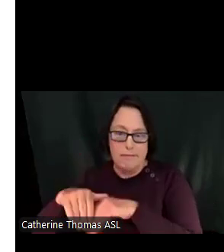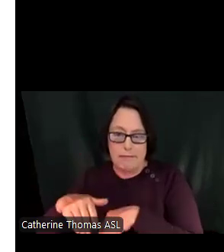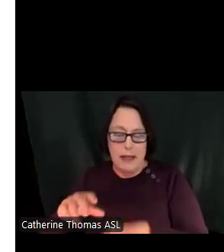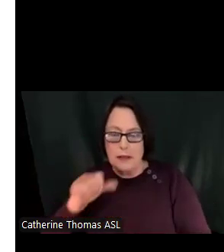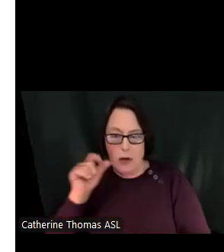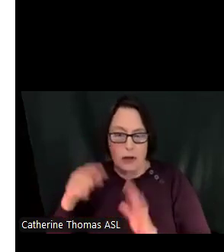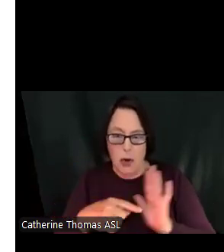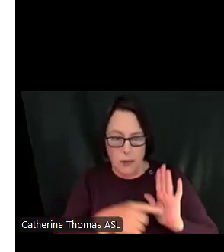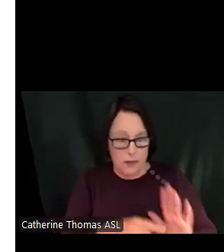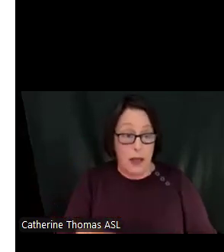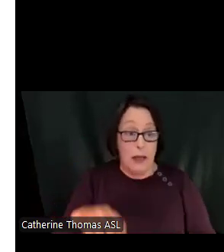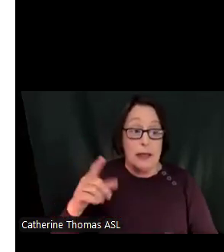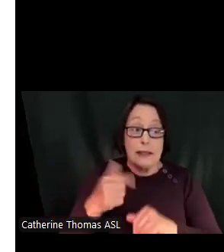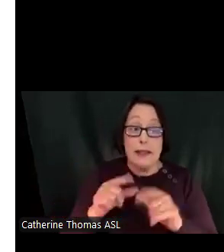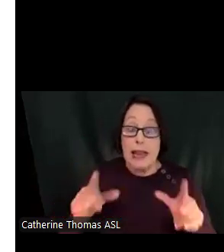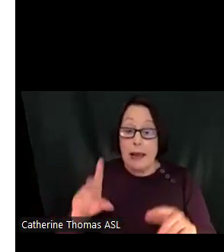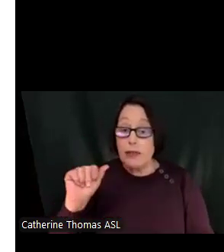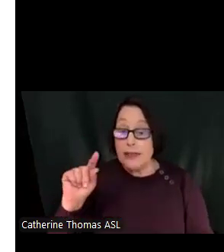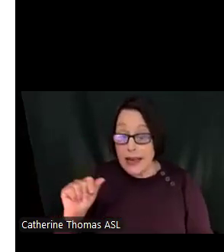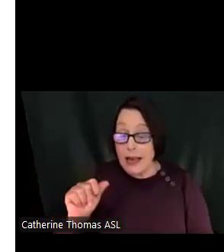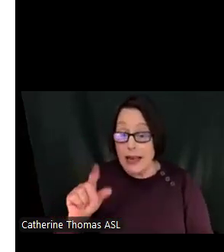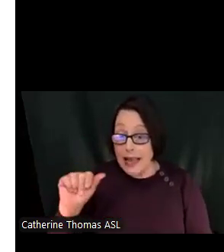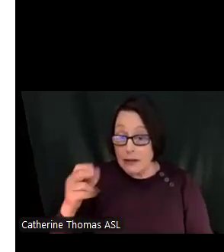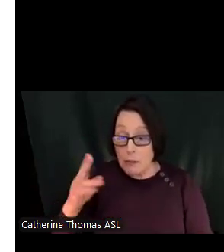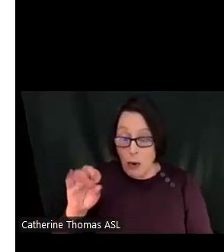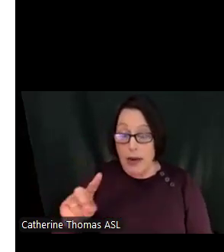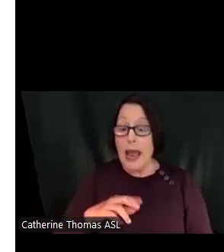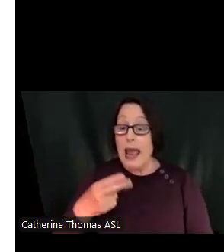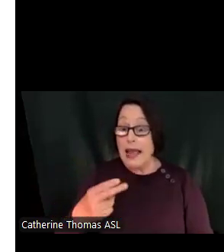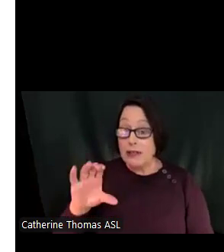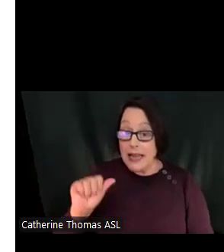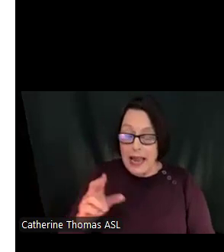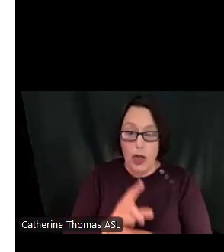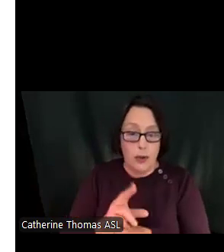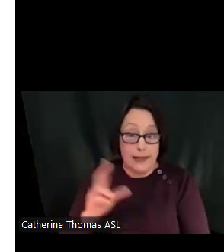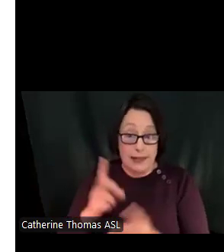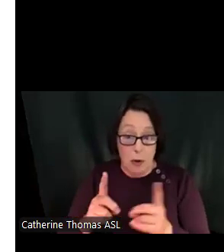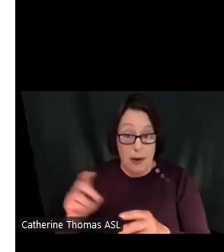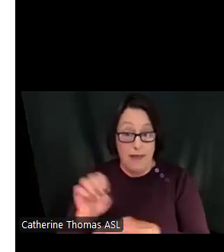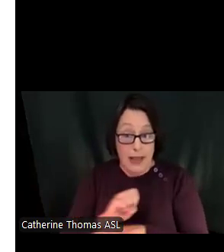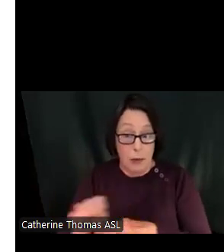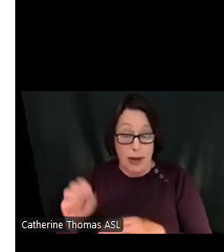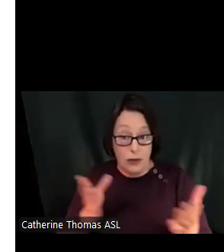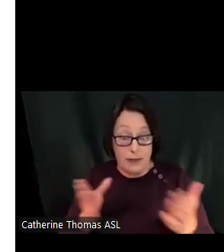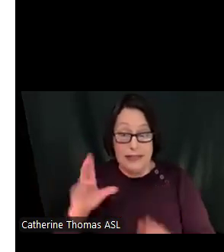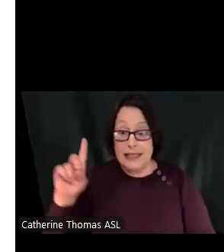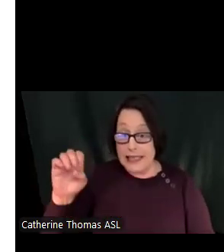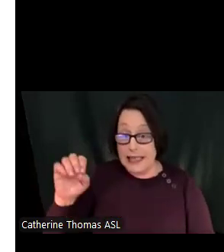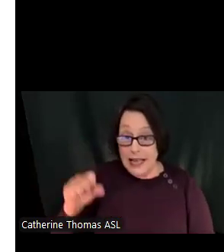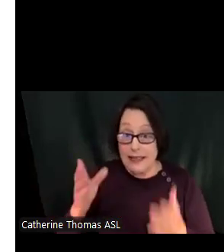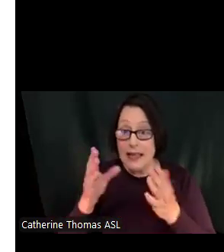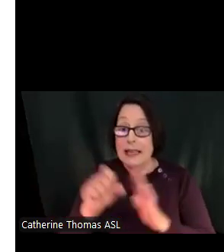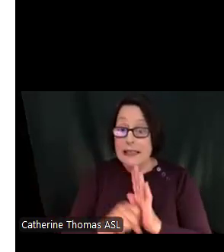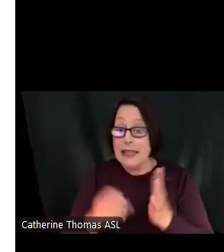Sign language data dashboards. HCA accesses the Department of Enterprise Services, or DES, statewide